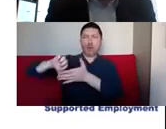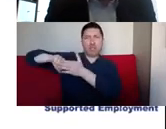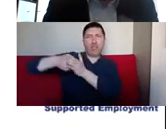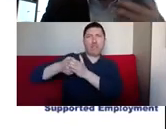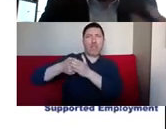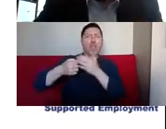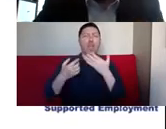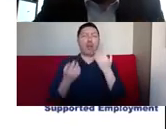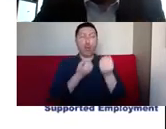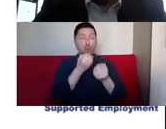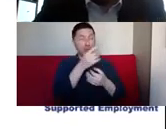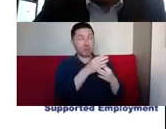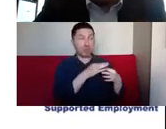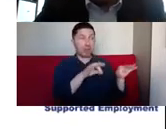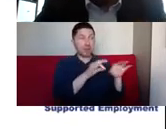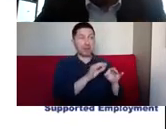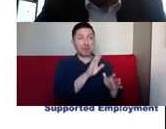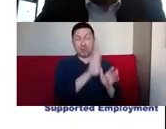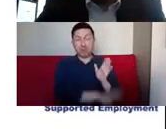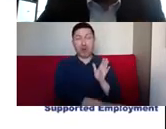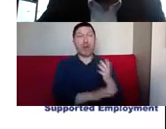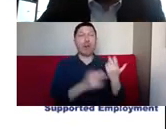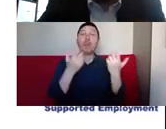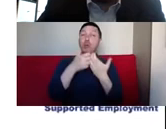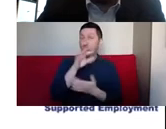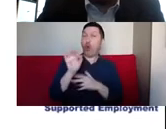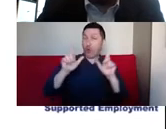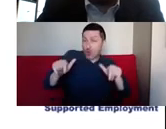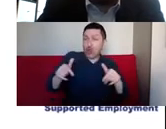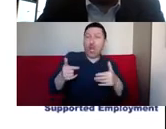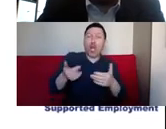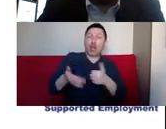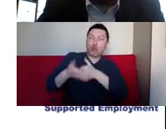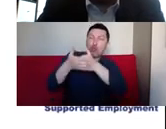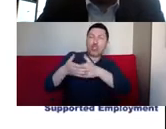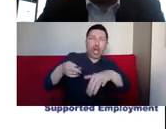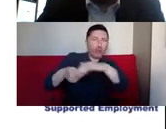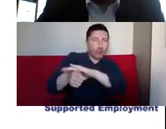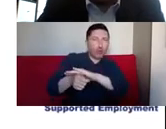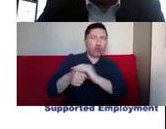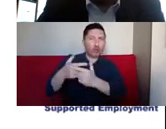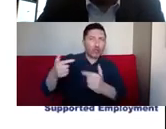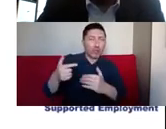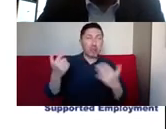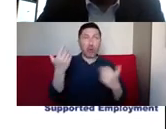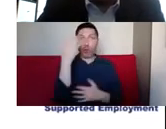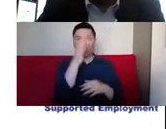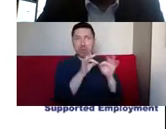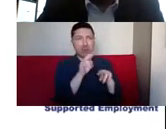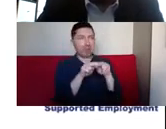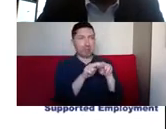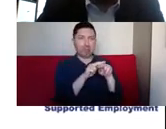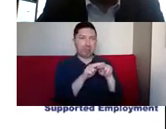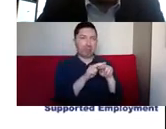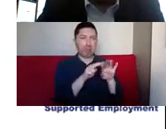And we have other countries where there's no legal provision dealing with supported. And then it comes to a very